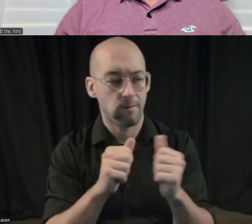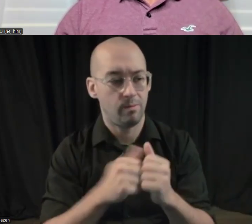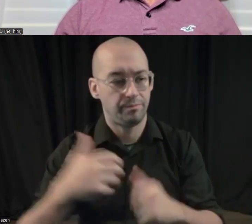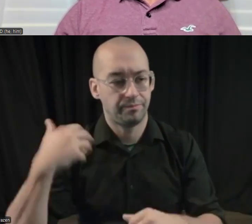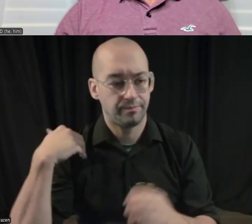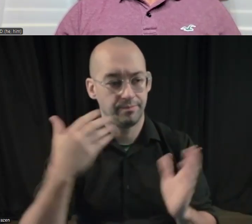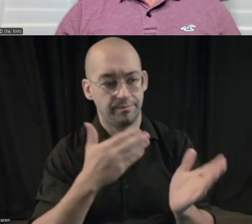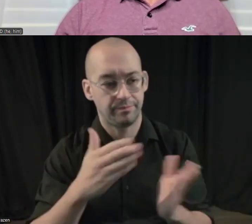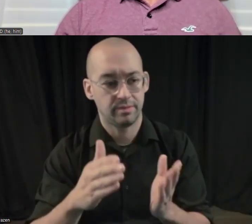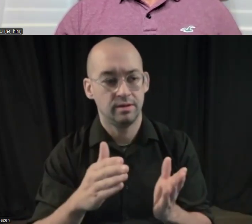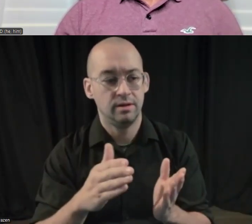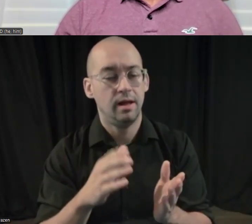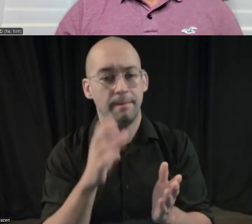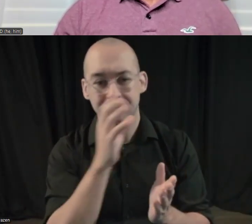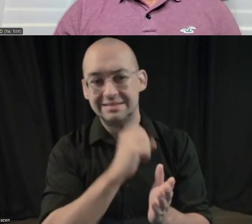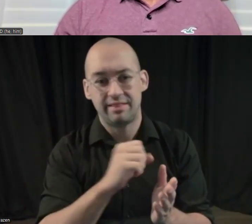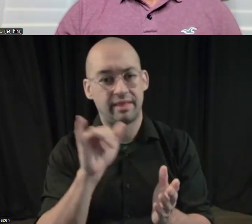not intentional. I think that,